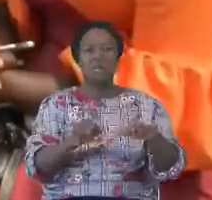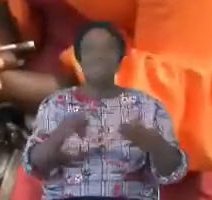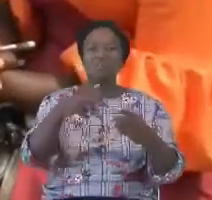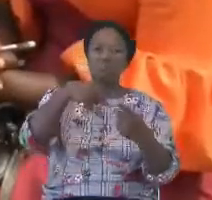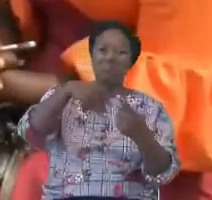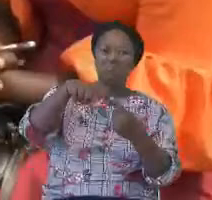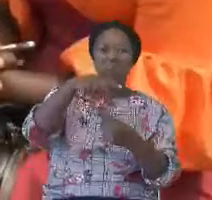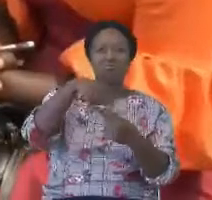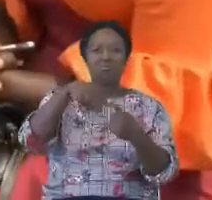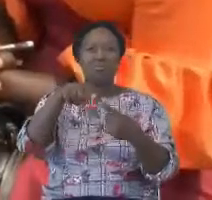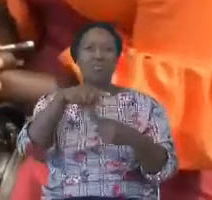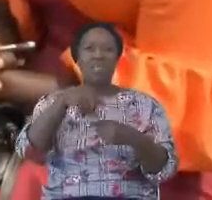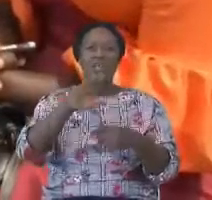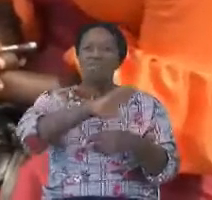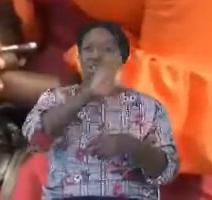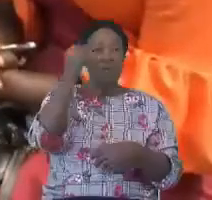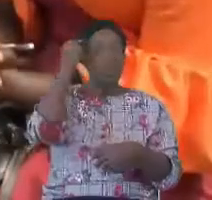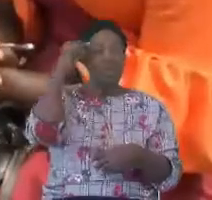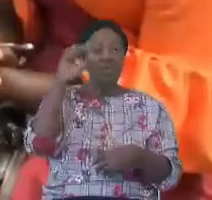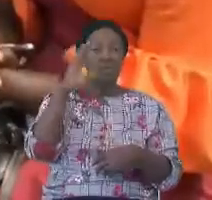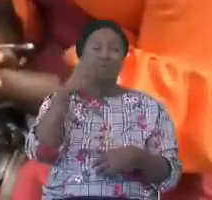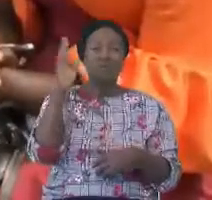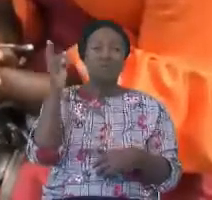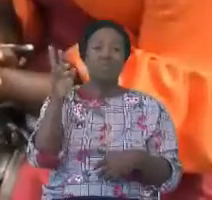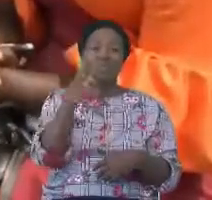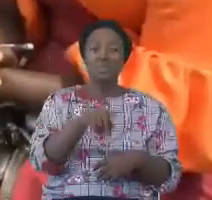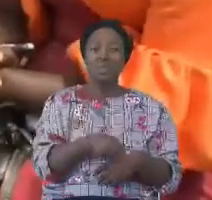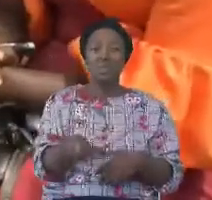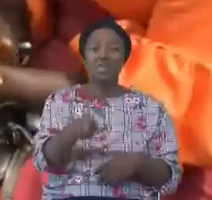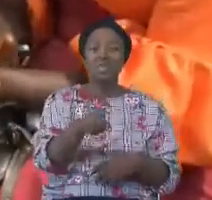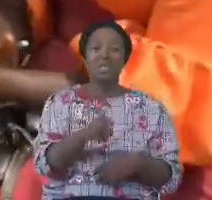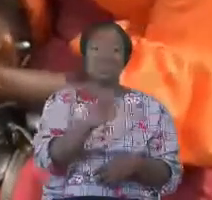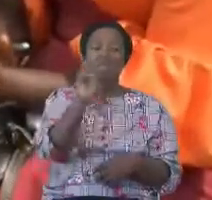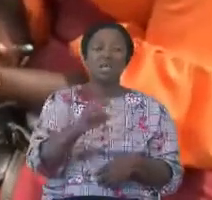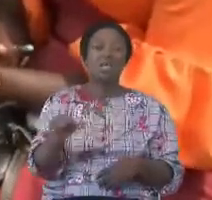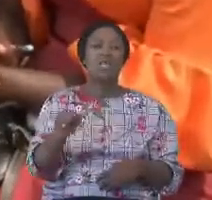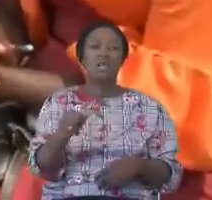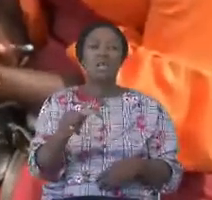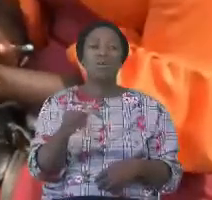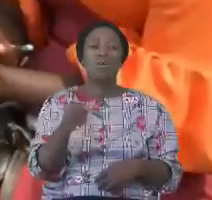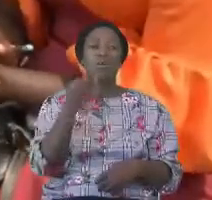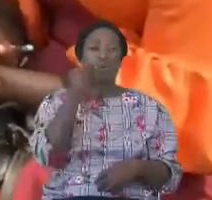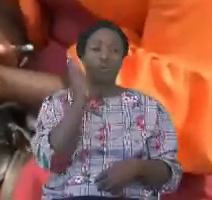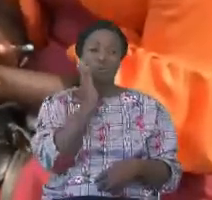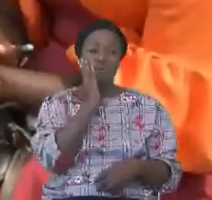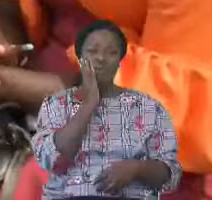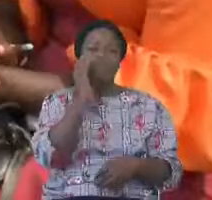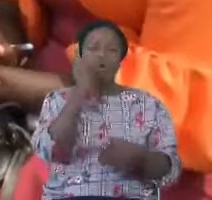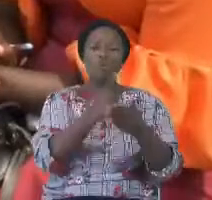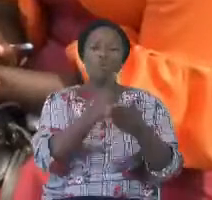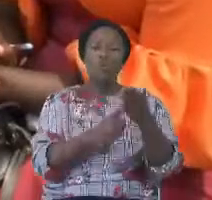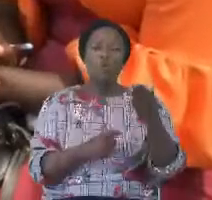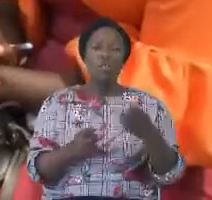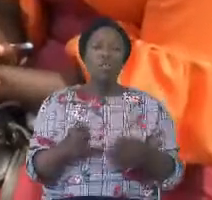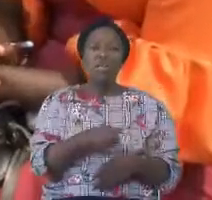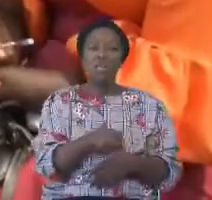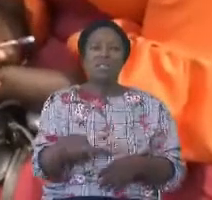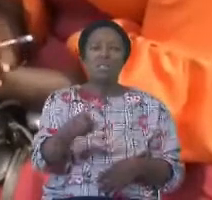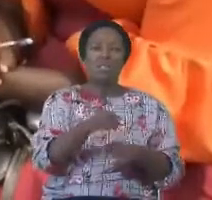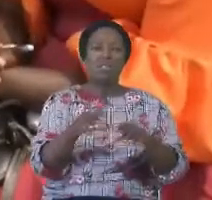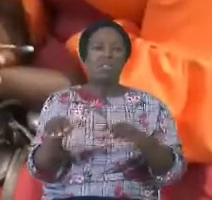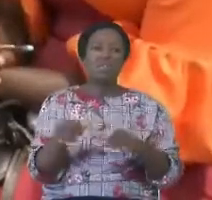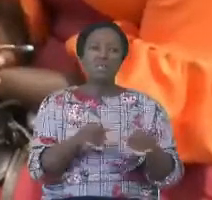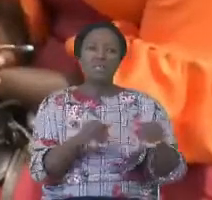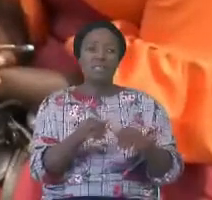they was chill walking about and they he think of their eternal destiny what